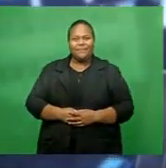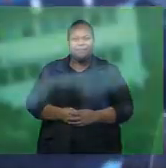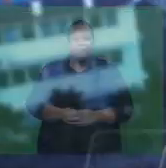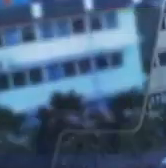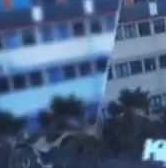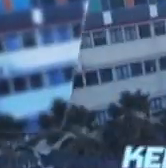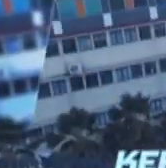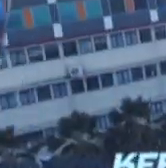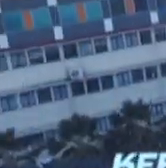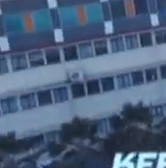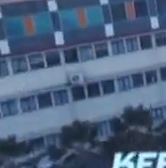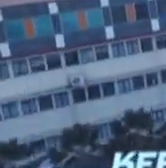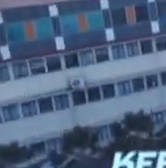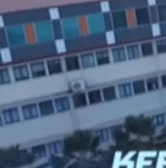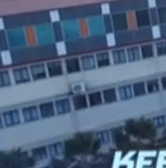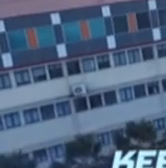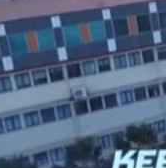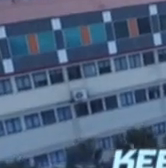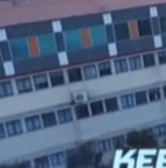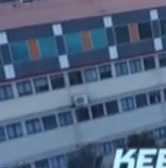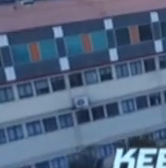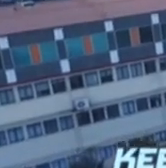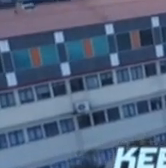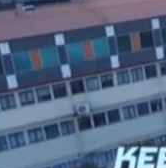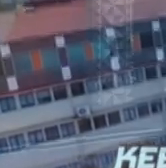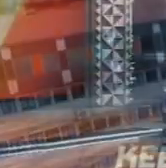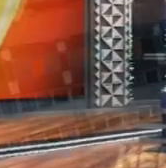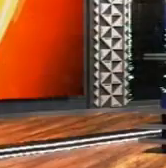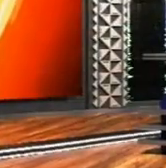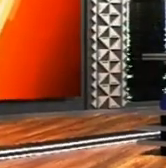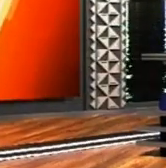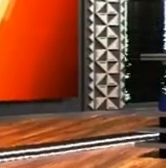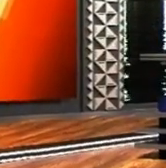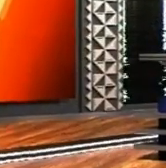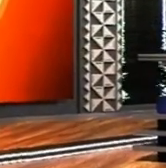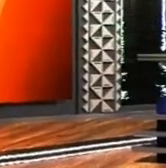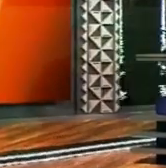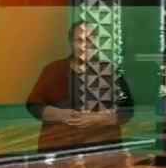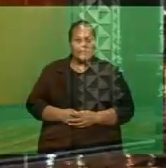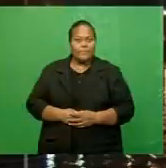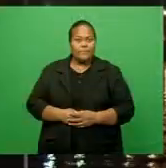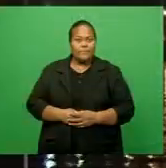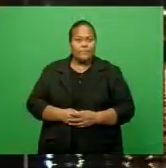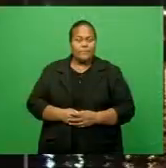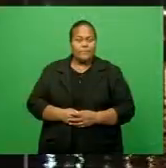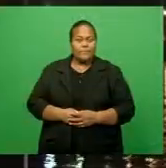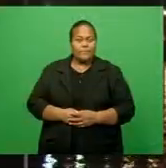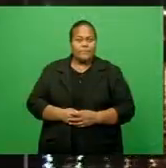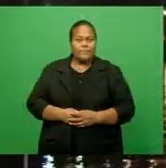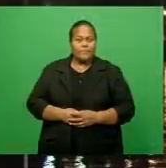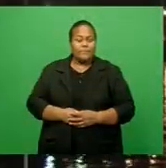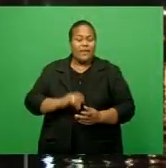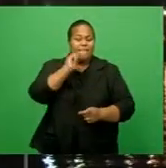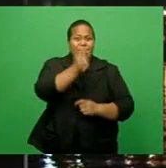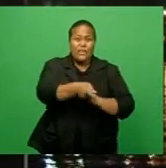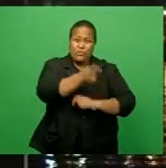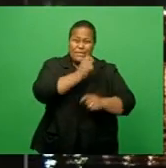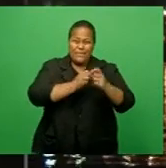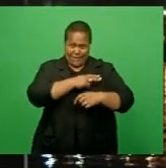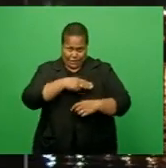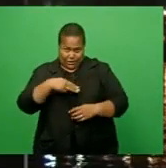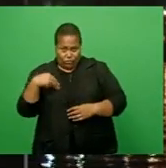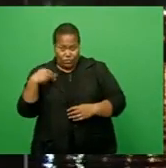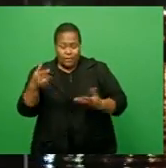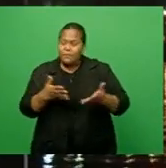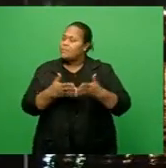From the studios of FBC Suva, Jackie Spate. The Fisheries Ministry is urging